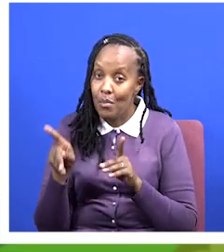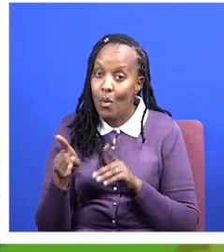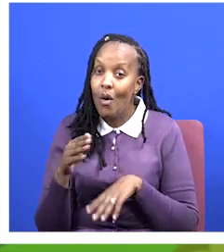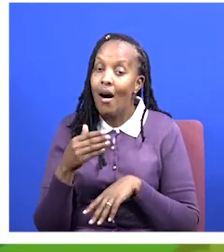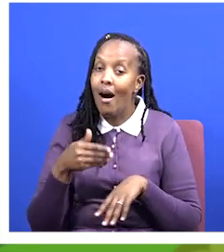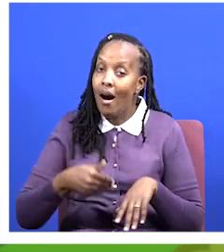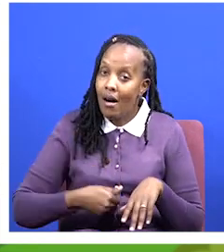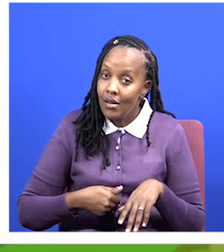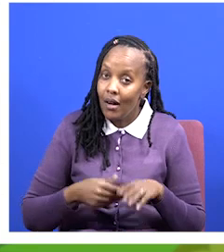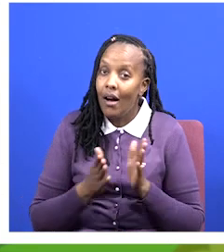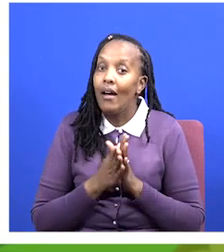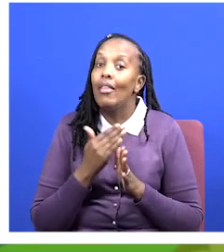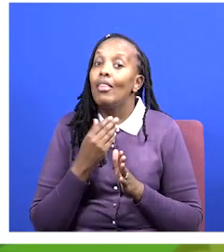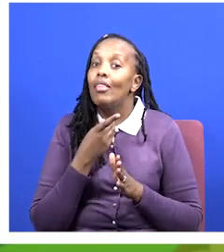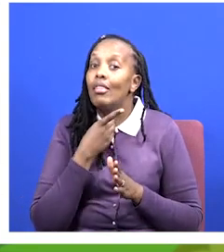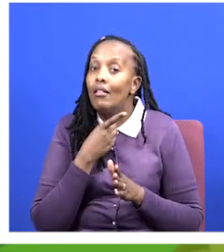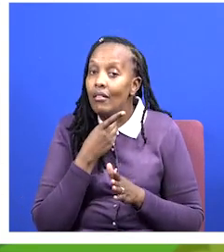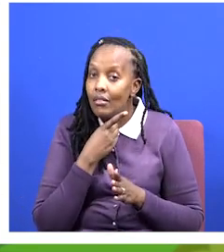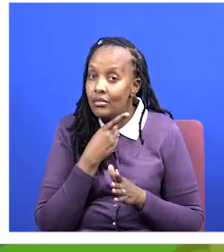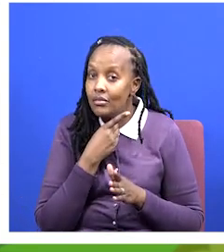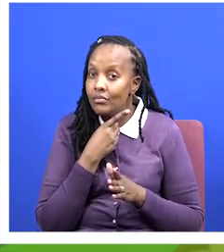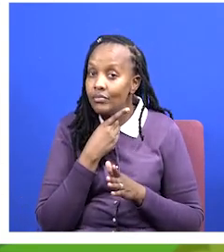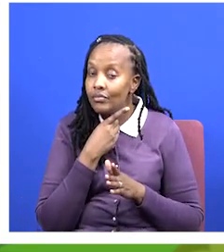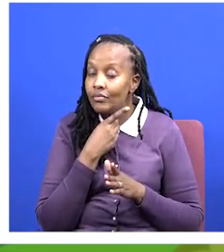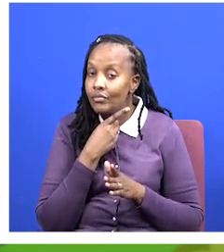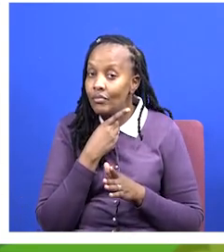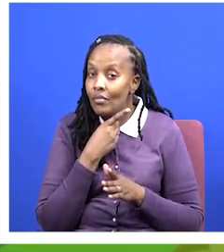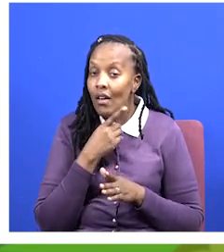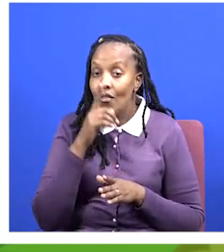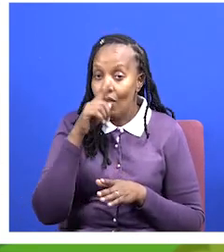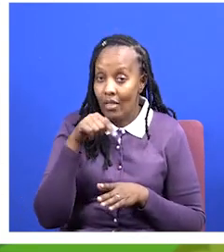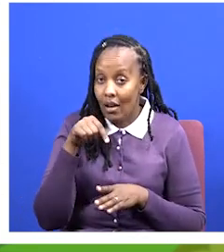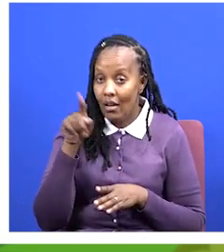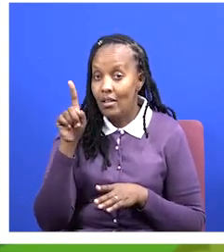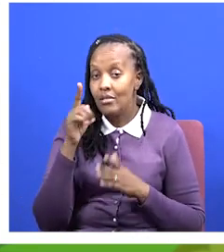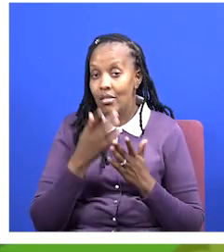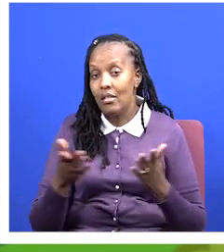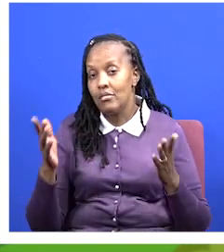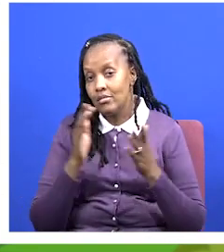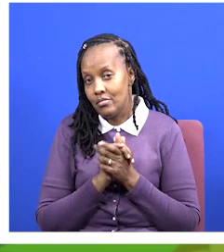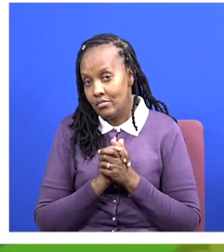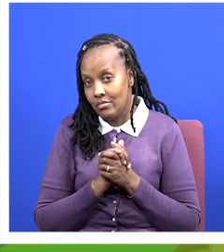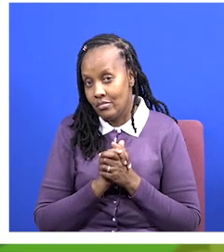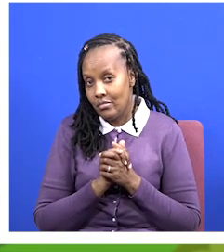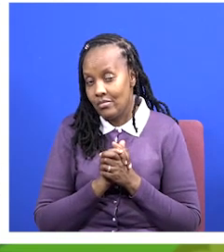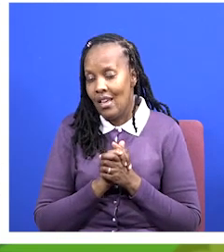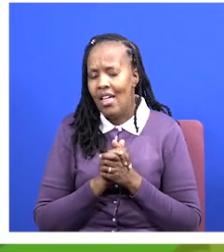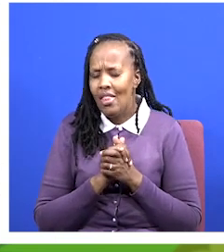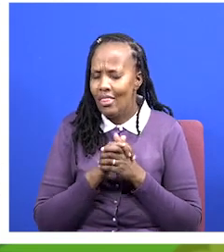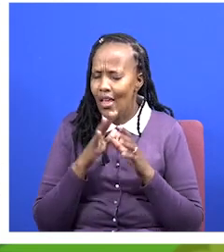hunger and thirst for righteousness. They long in their heart